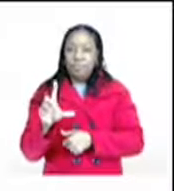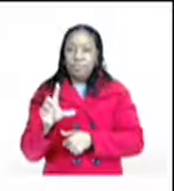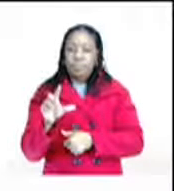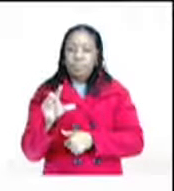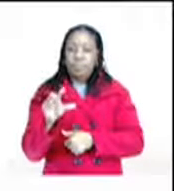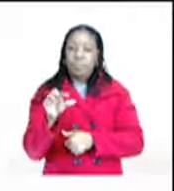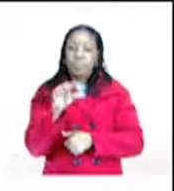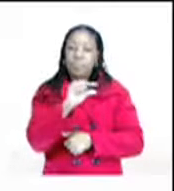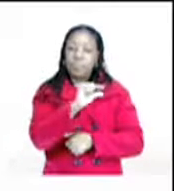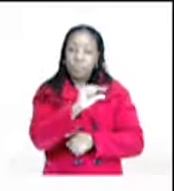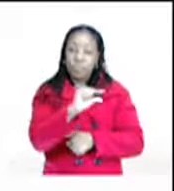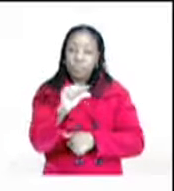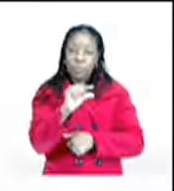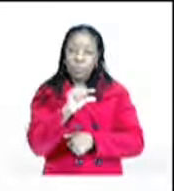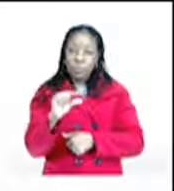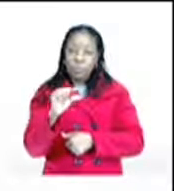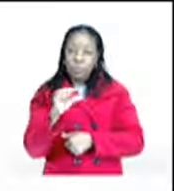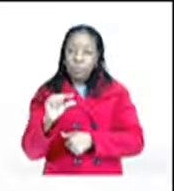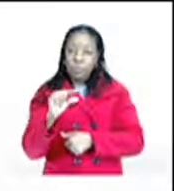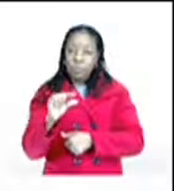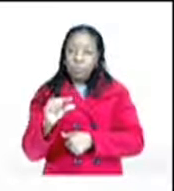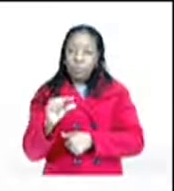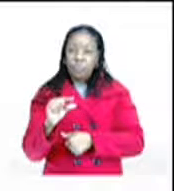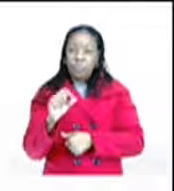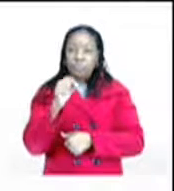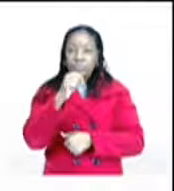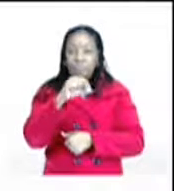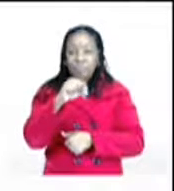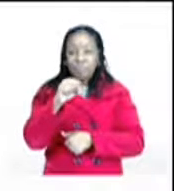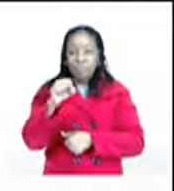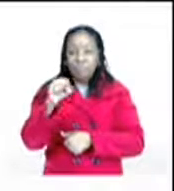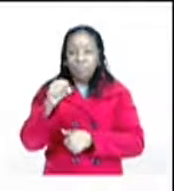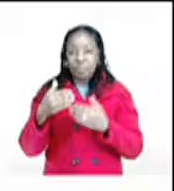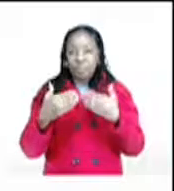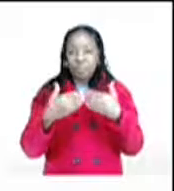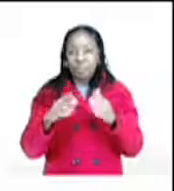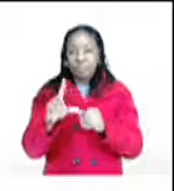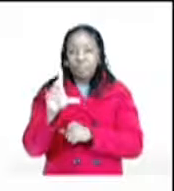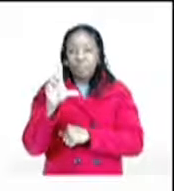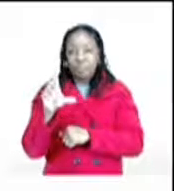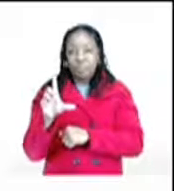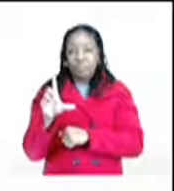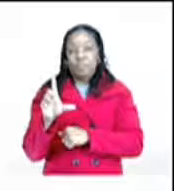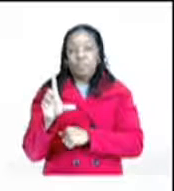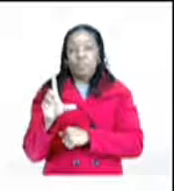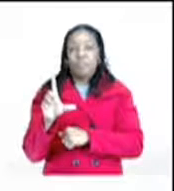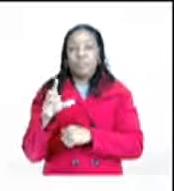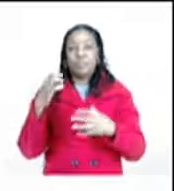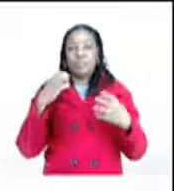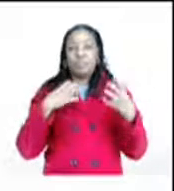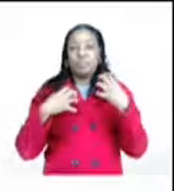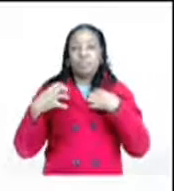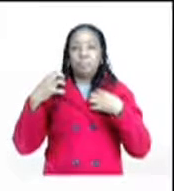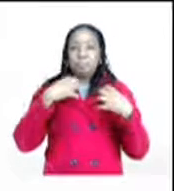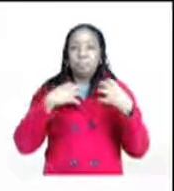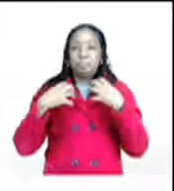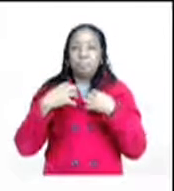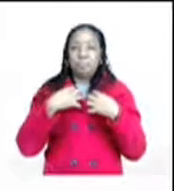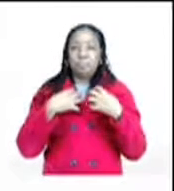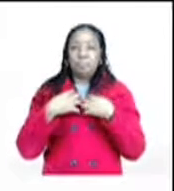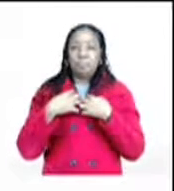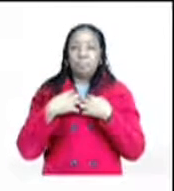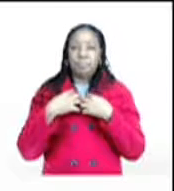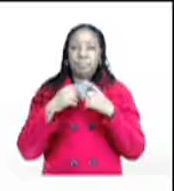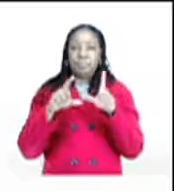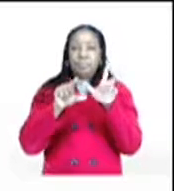19? The first picture is a bear. The second picture is